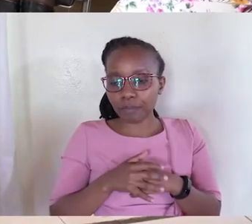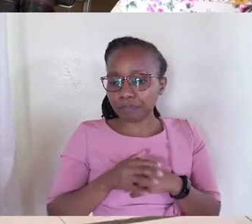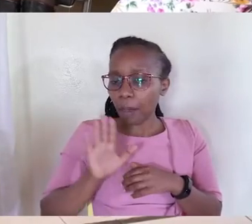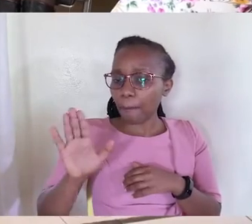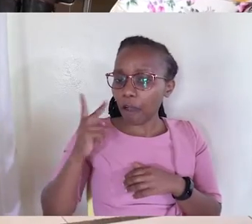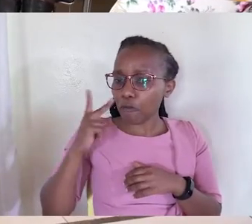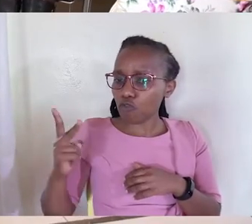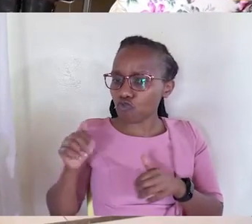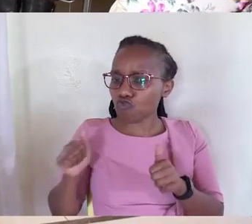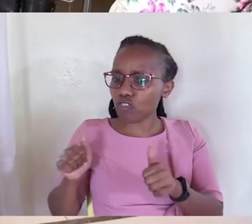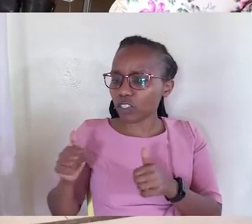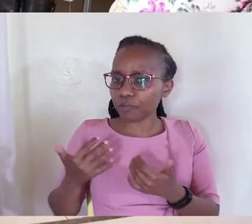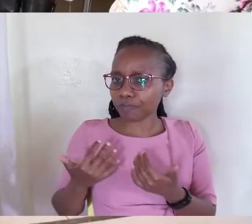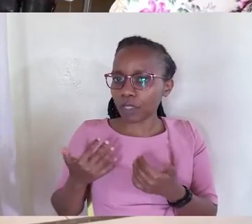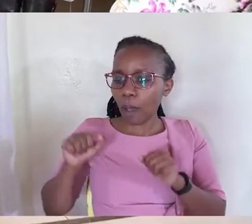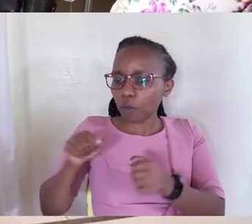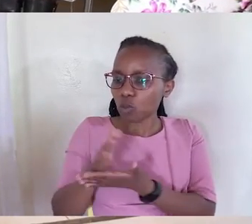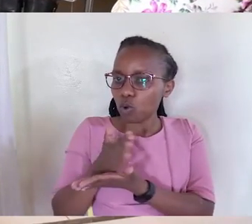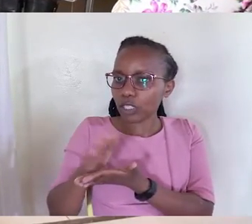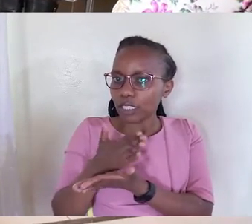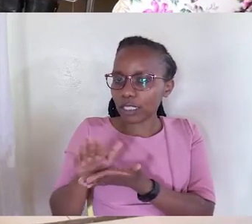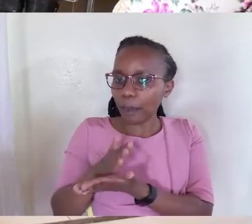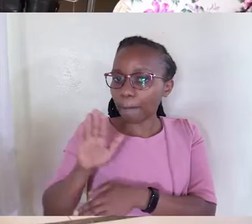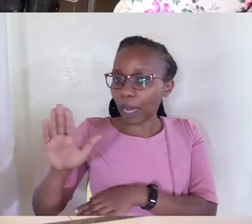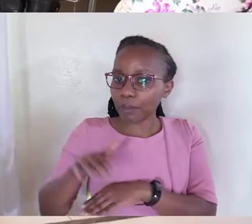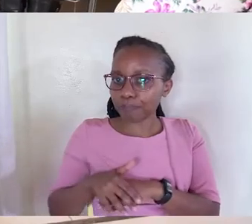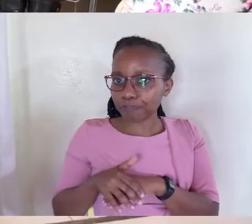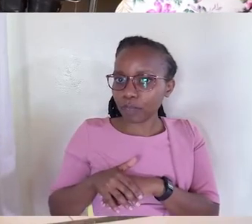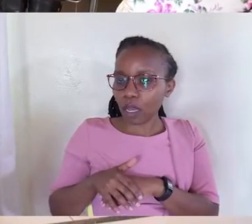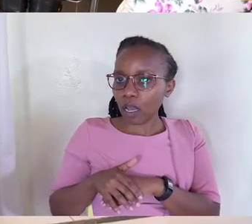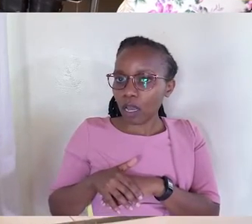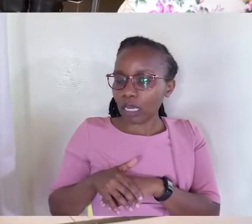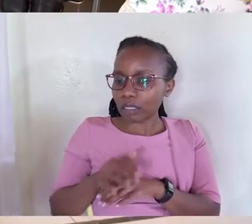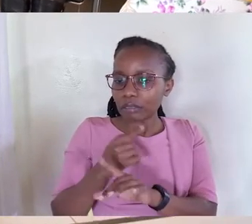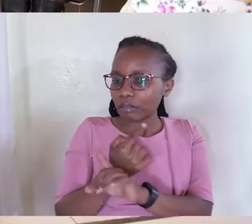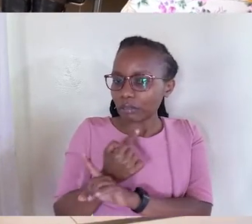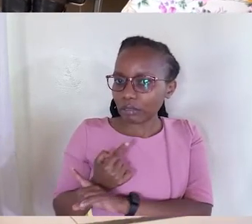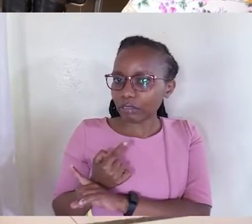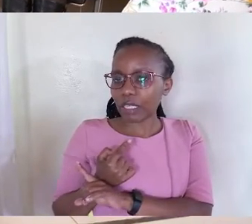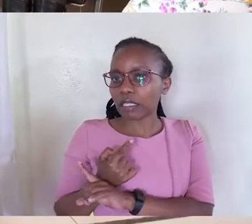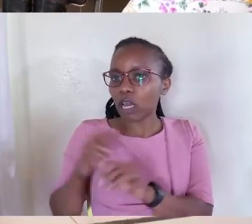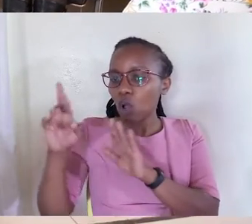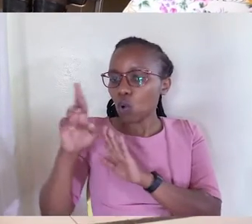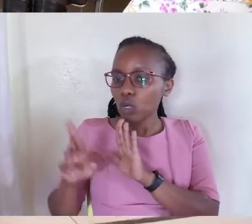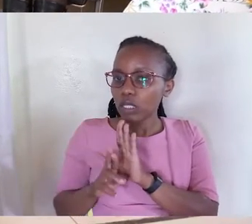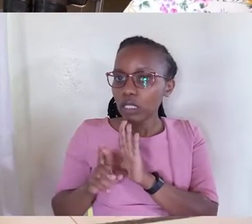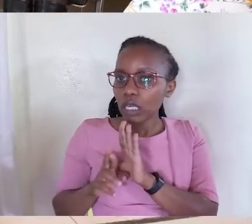view, or perhaps you could also share with us some of the parameters that have been put in place by the